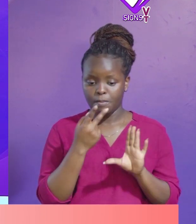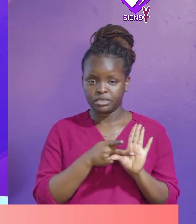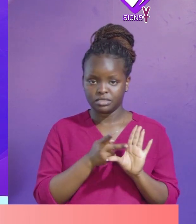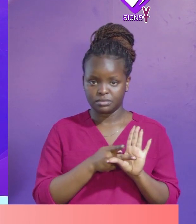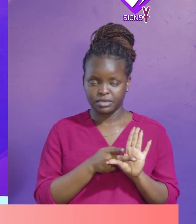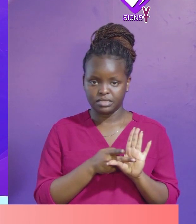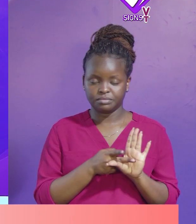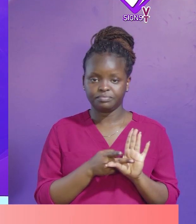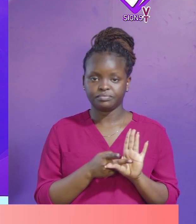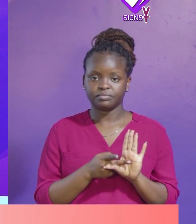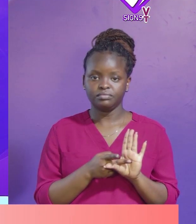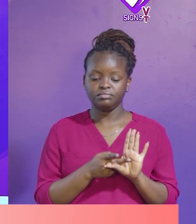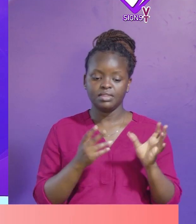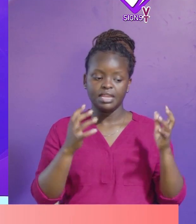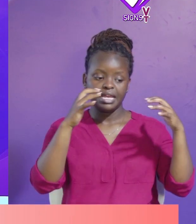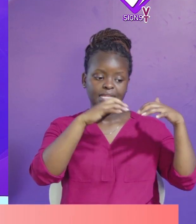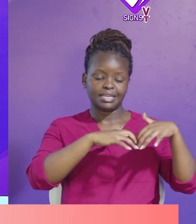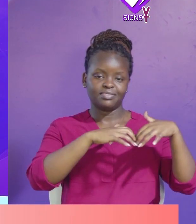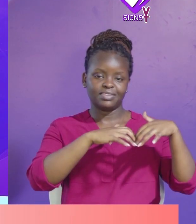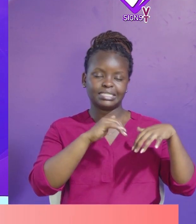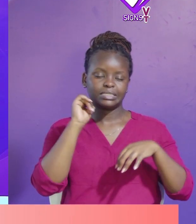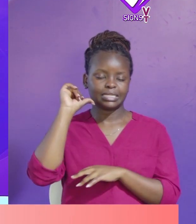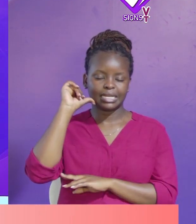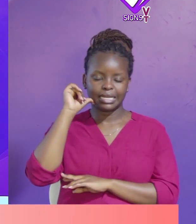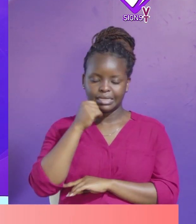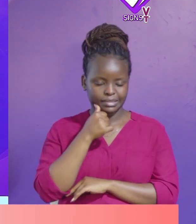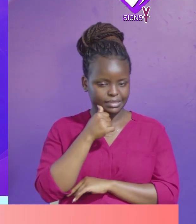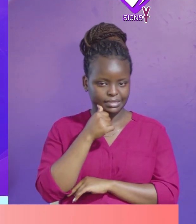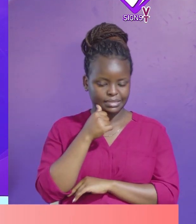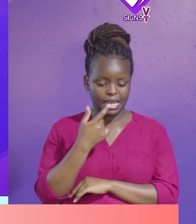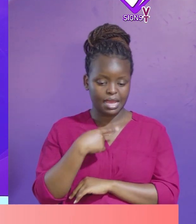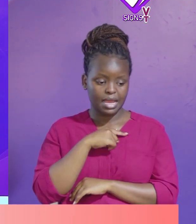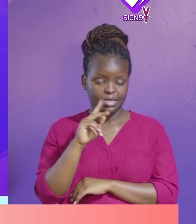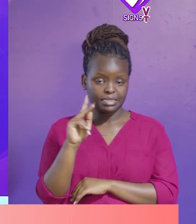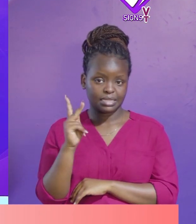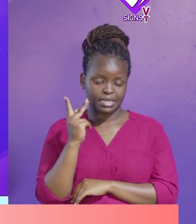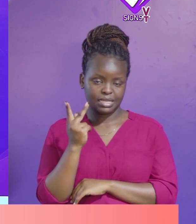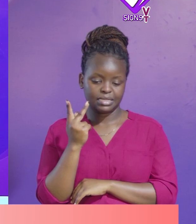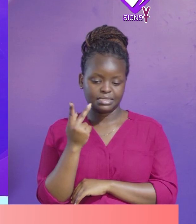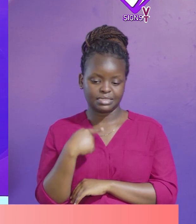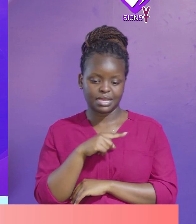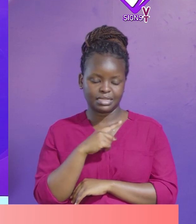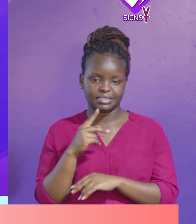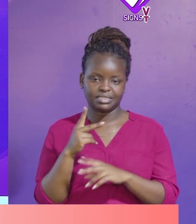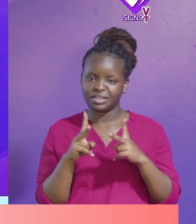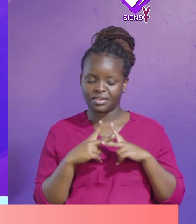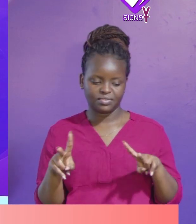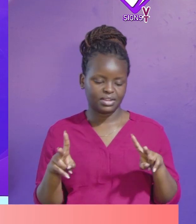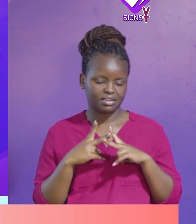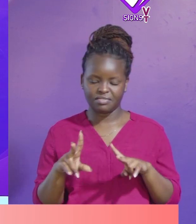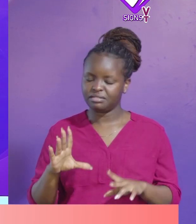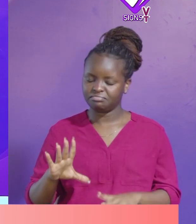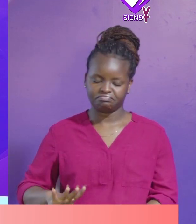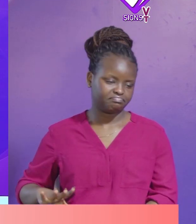event, and the event was so nice that as Kenyans we are really